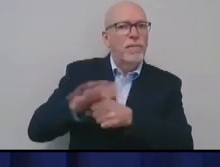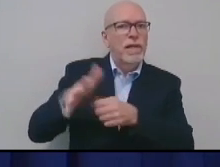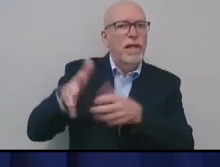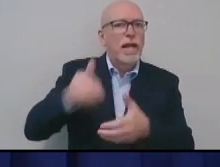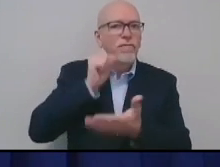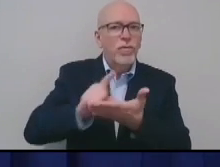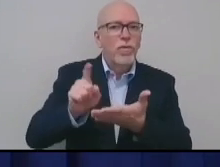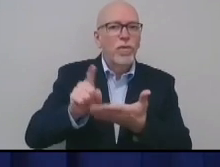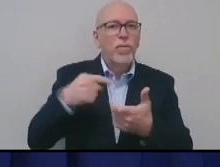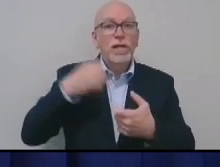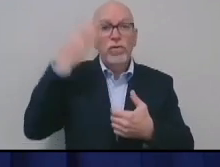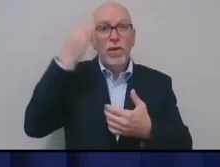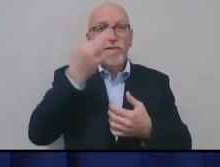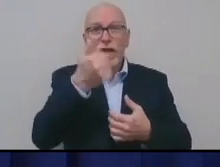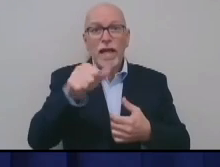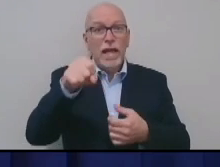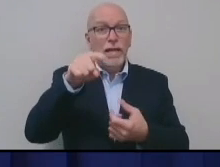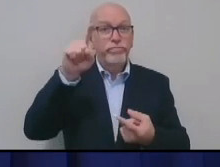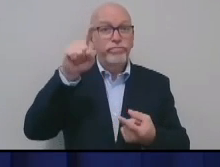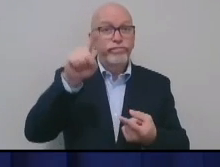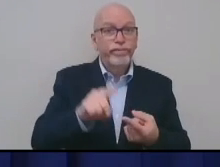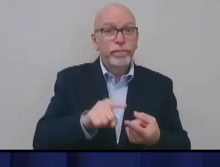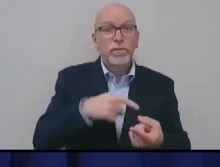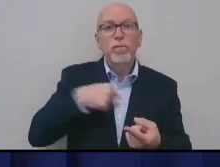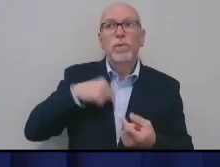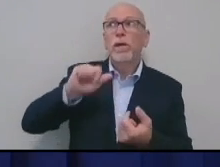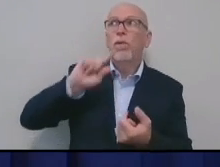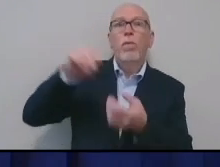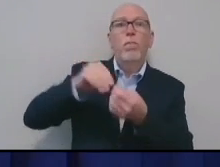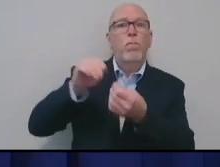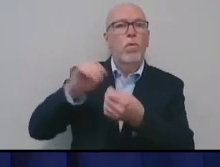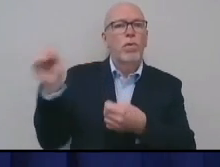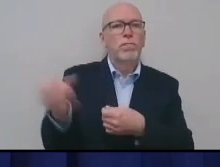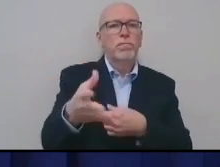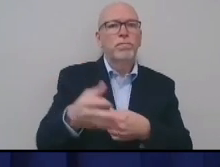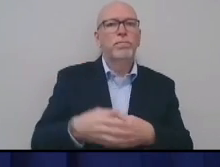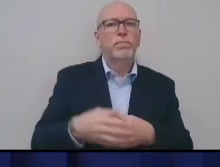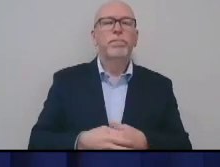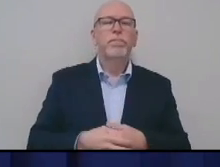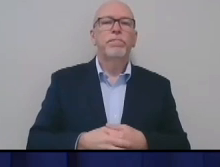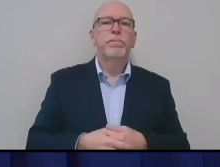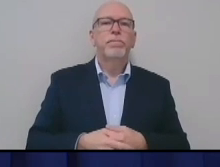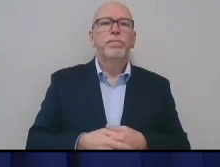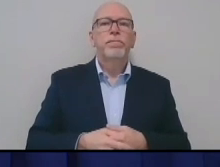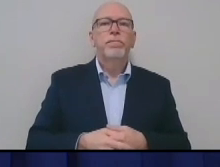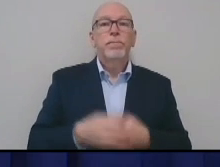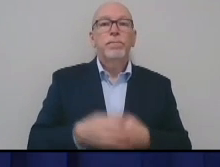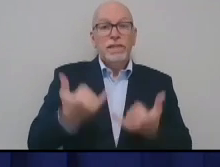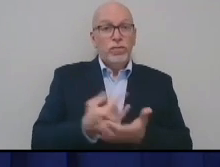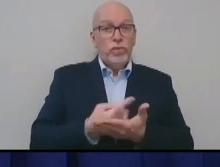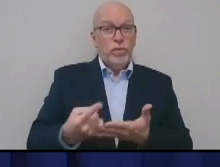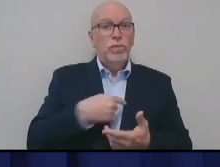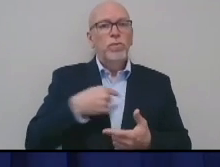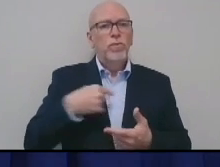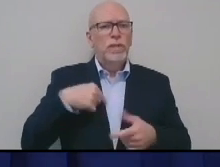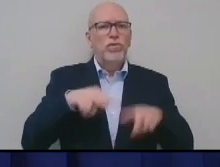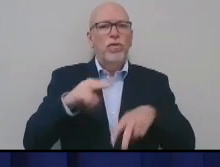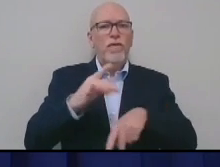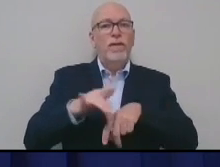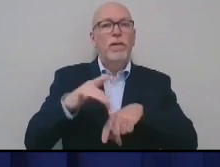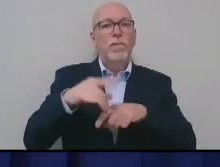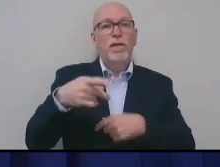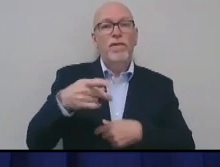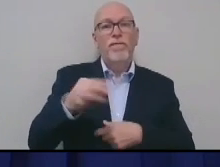is running low in an area so we can replenish supplies when needed. This week, we also have looked at availability of Pfizer